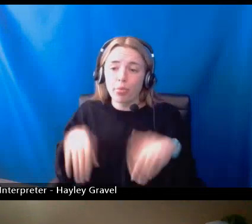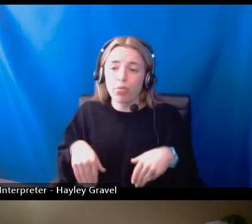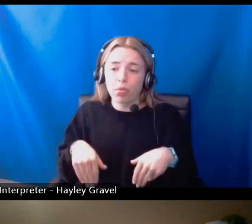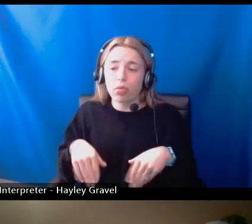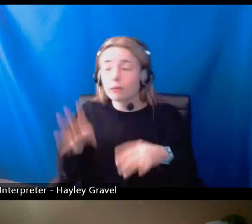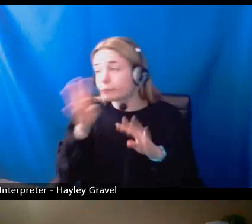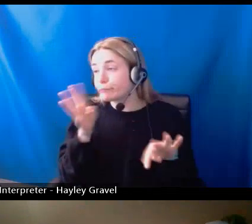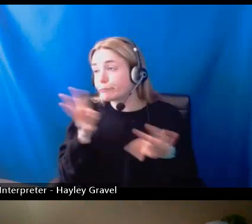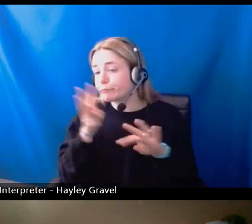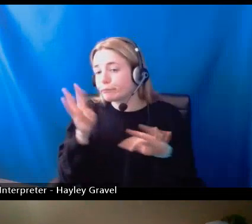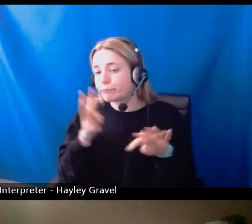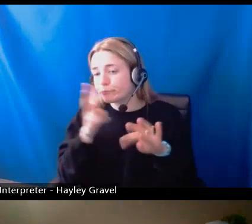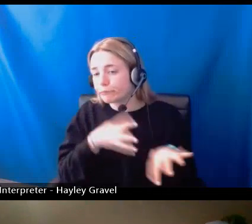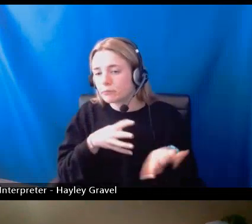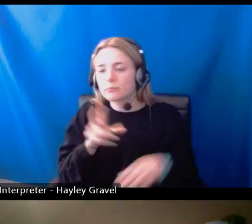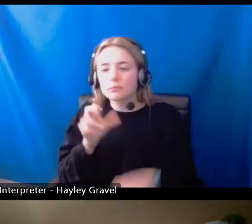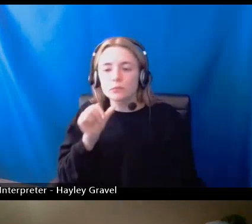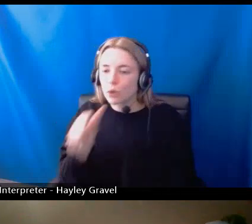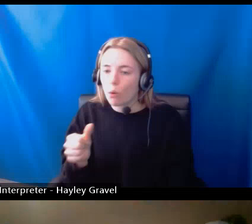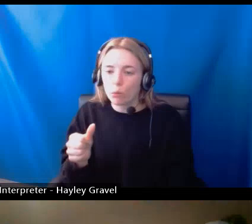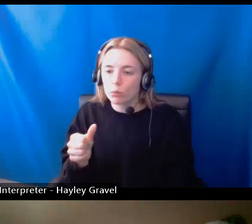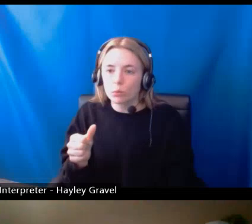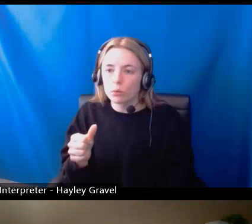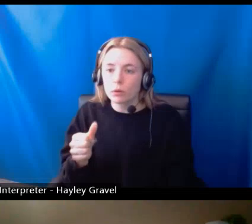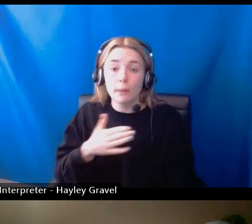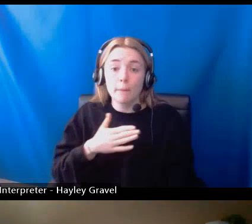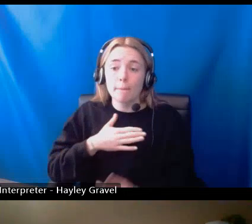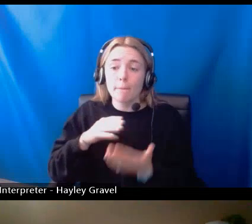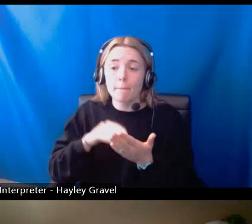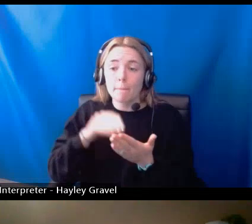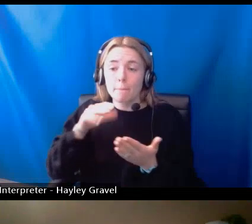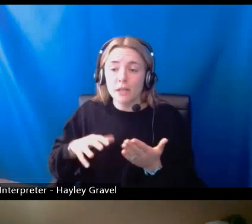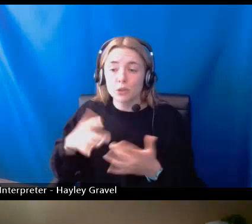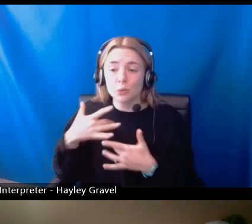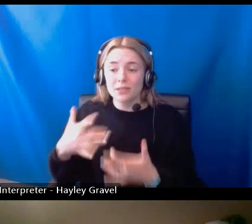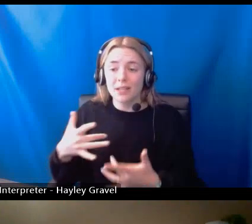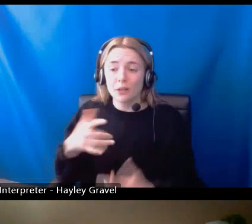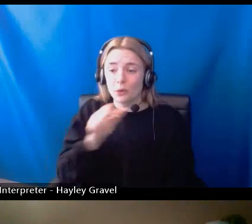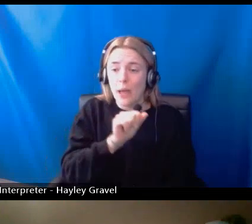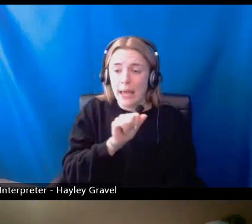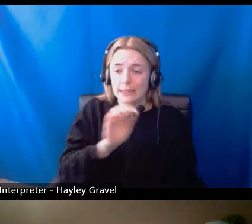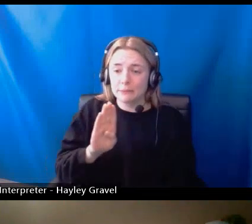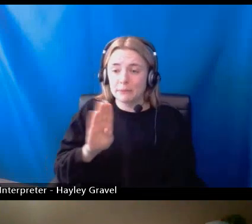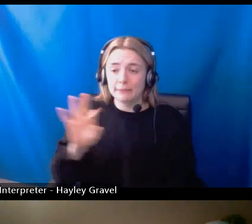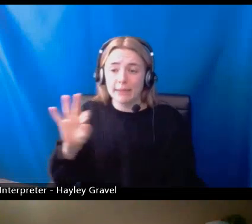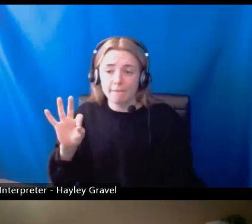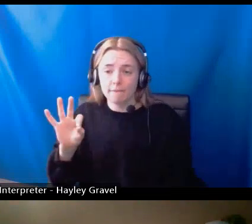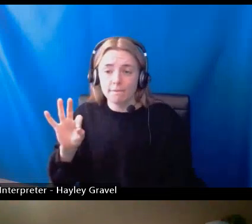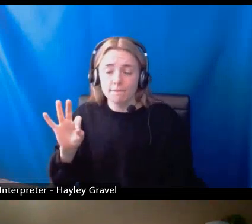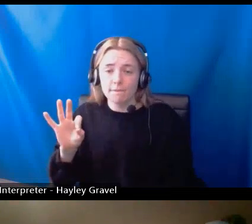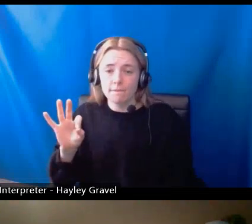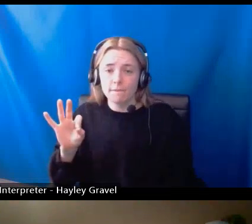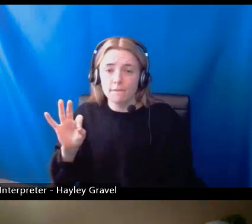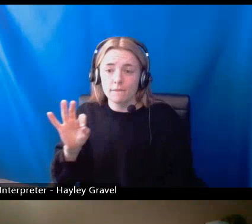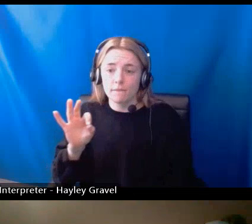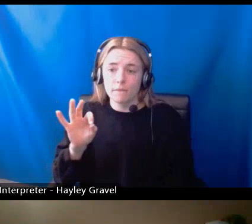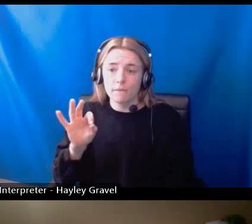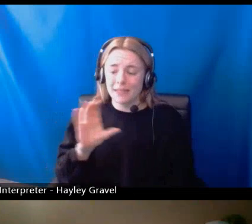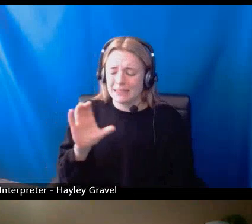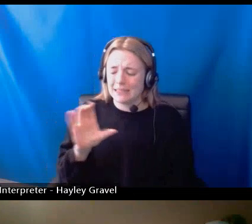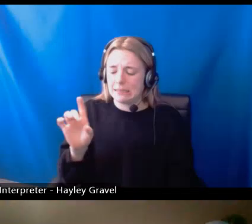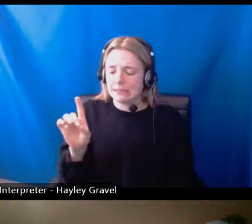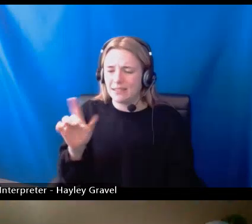So again, my students are in A's, B's, or F's. I said that the first day we met. There's usually not C's,